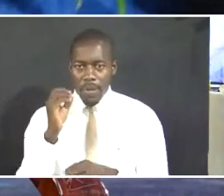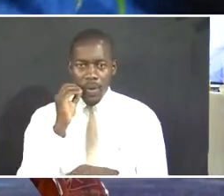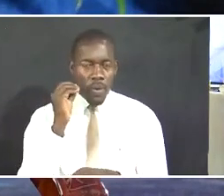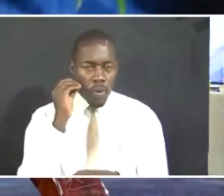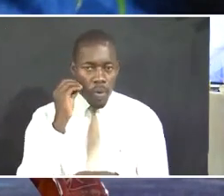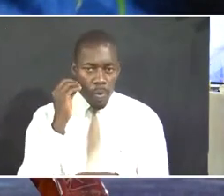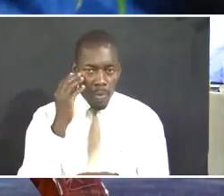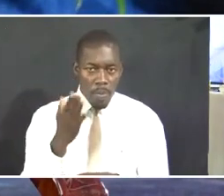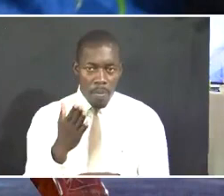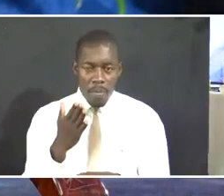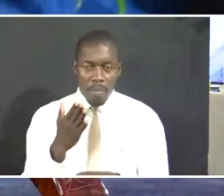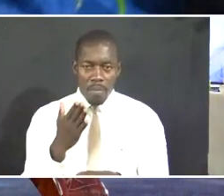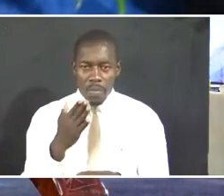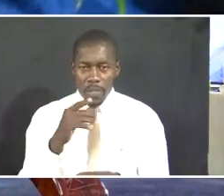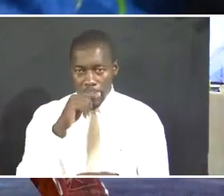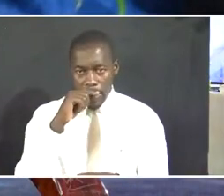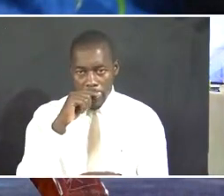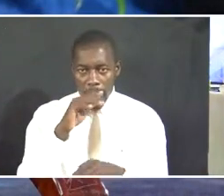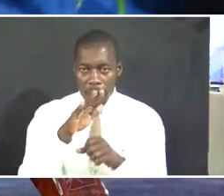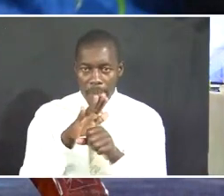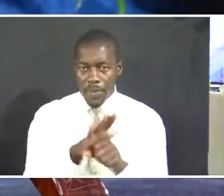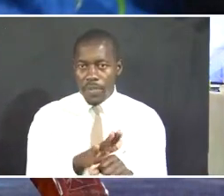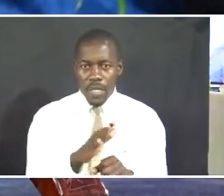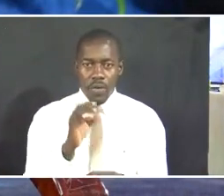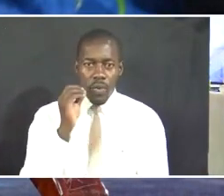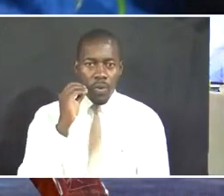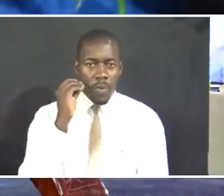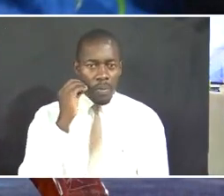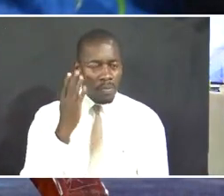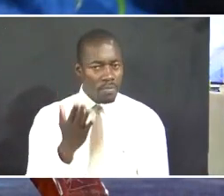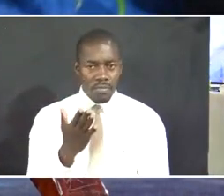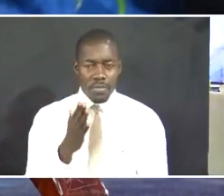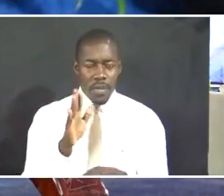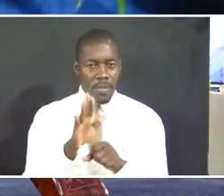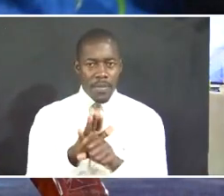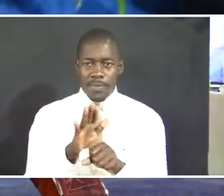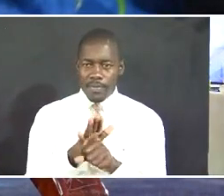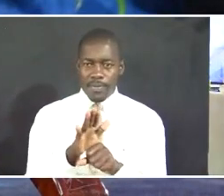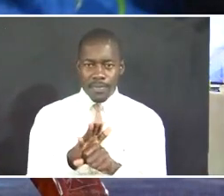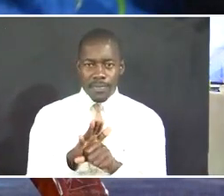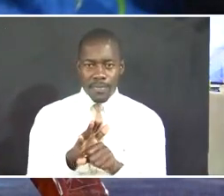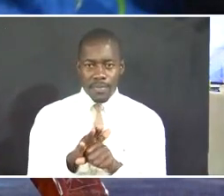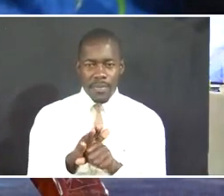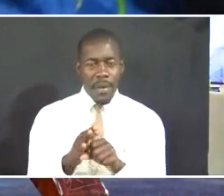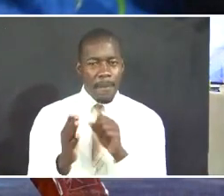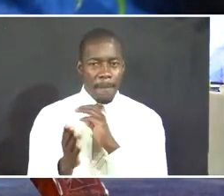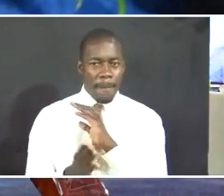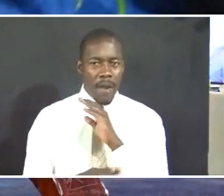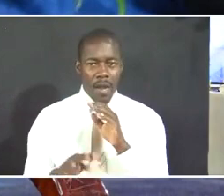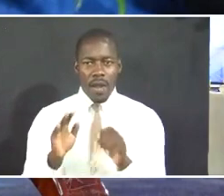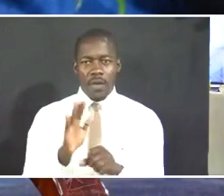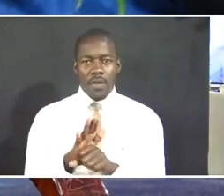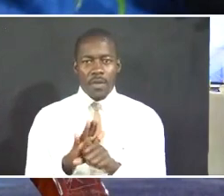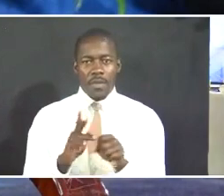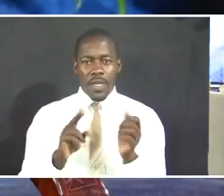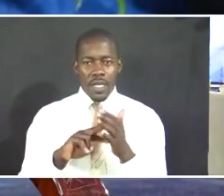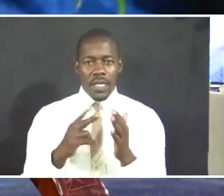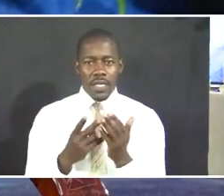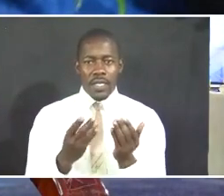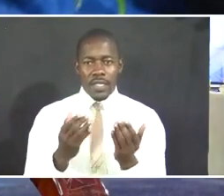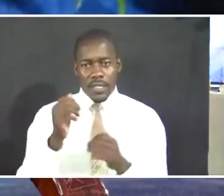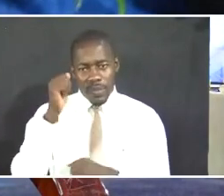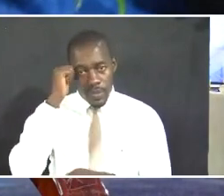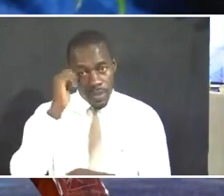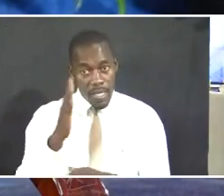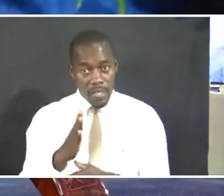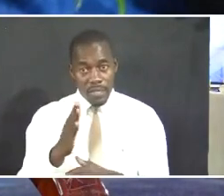of actually going back to their homes during the holidays. That is how bad it is. So if we can find a way of